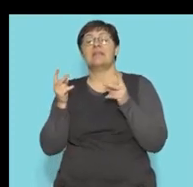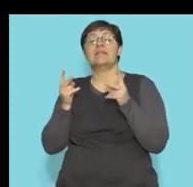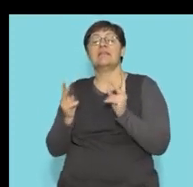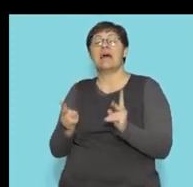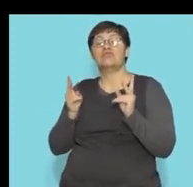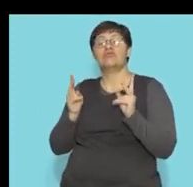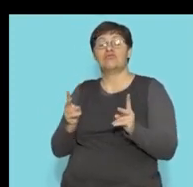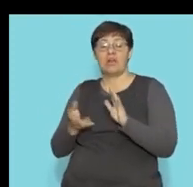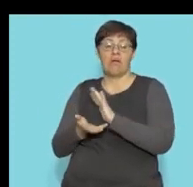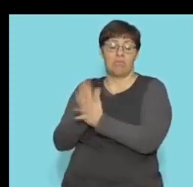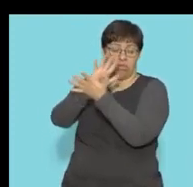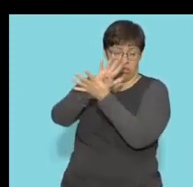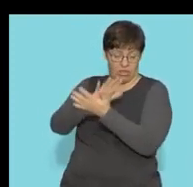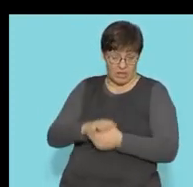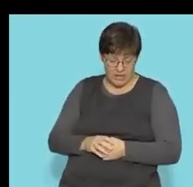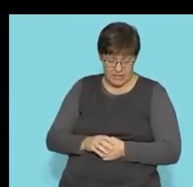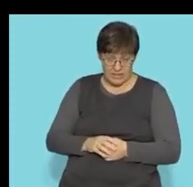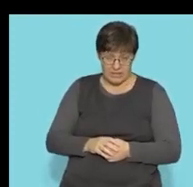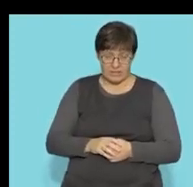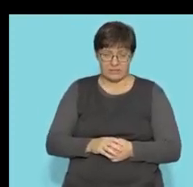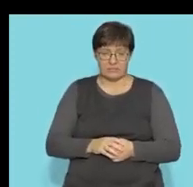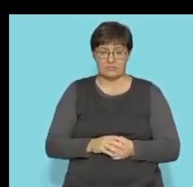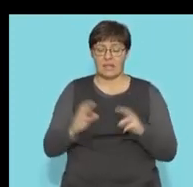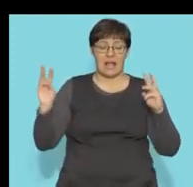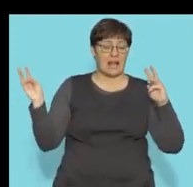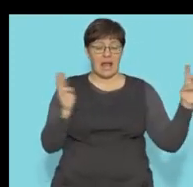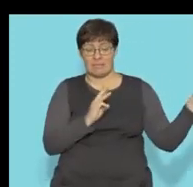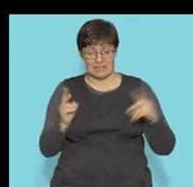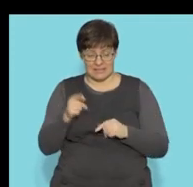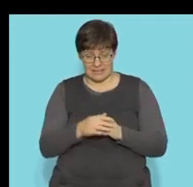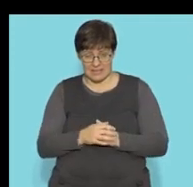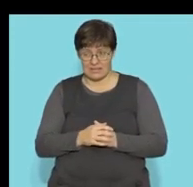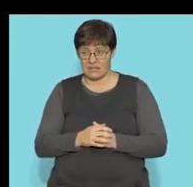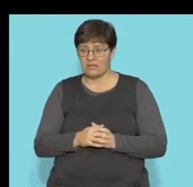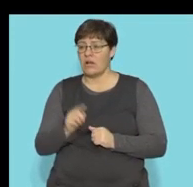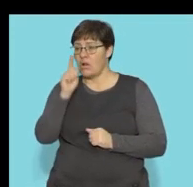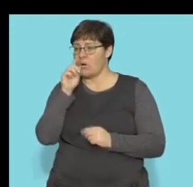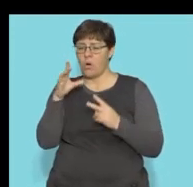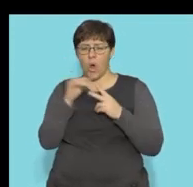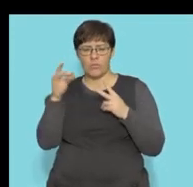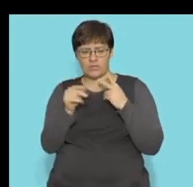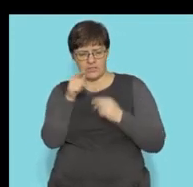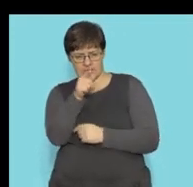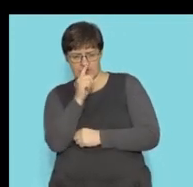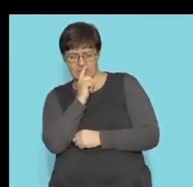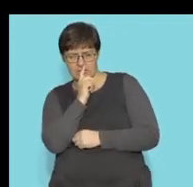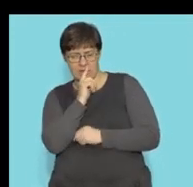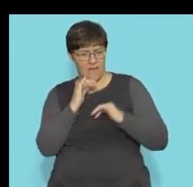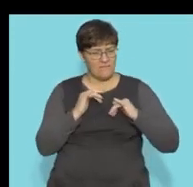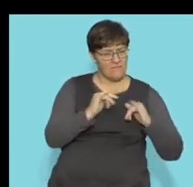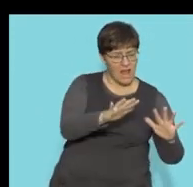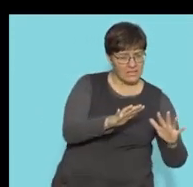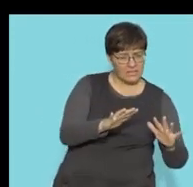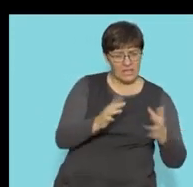natural catastrophes and climate. And when we look at our options again, floods